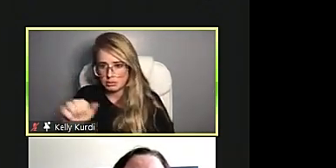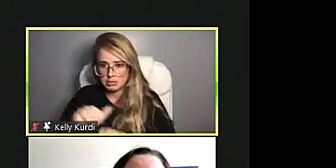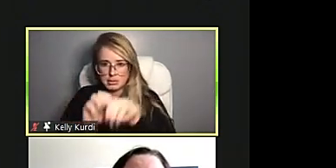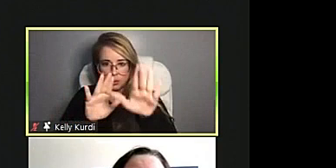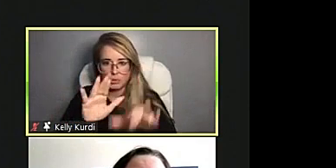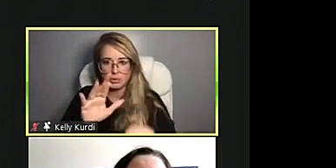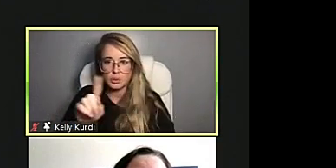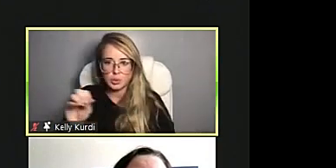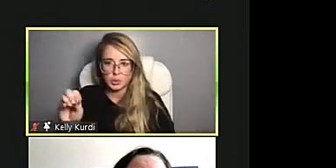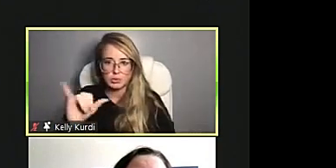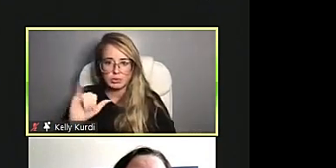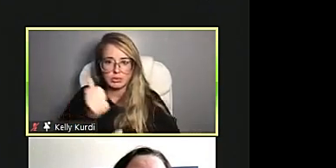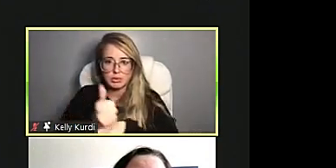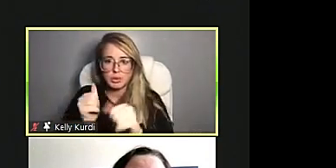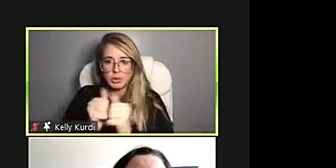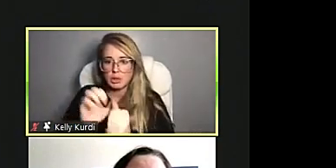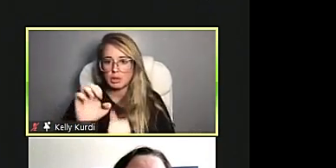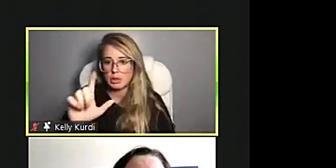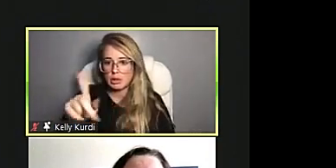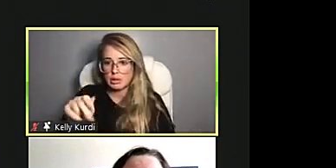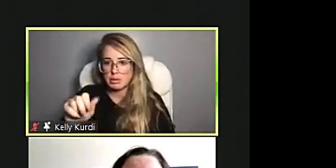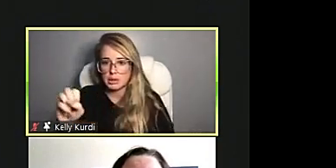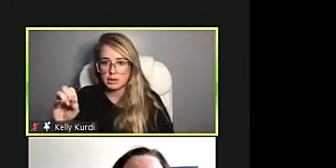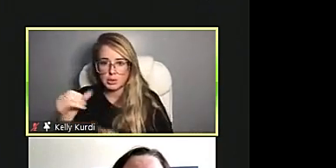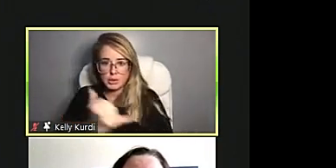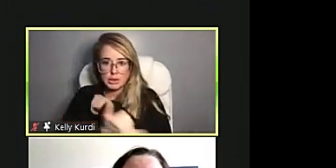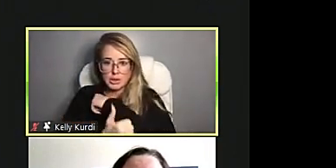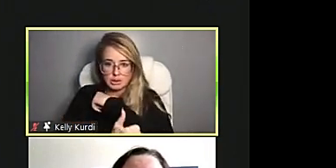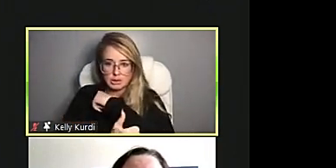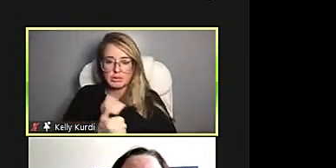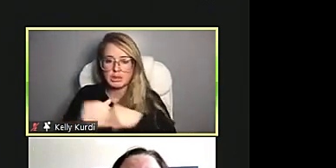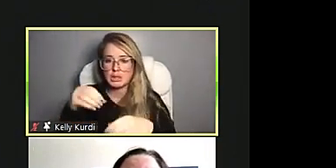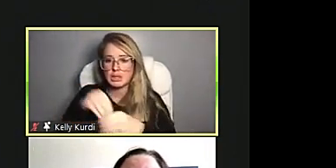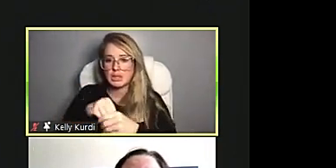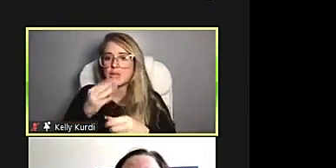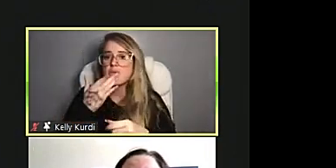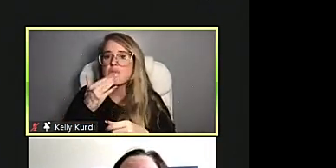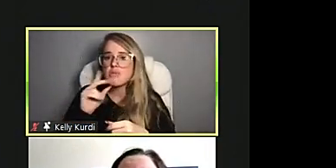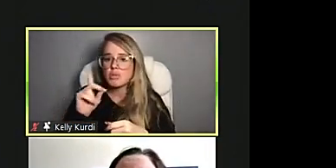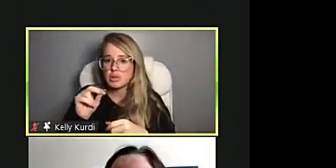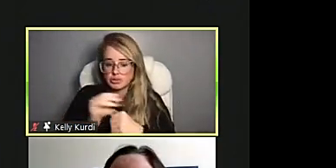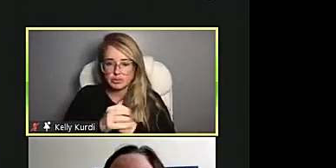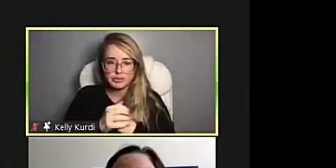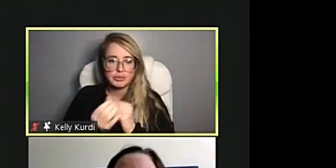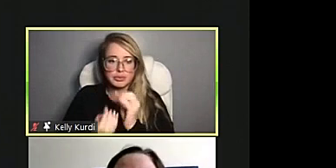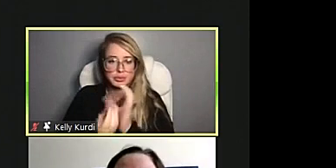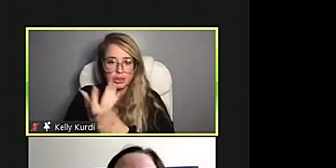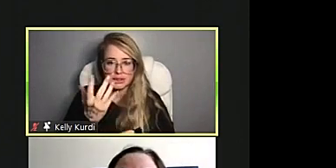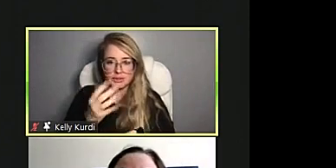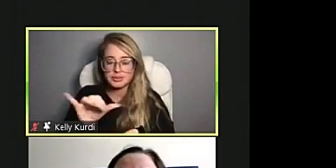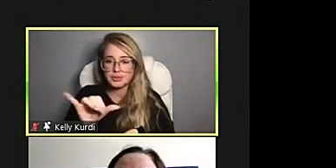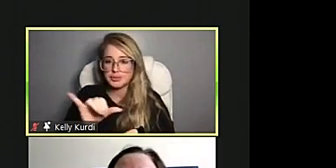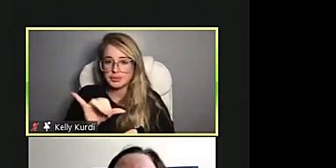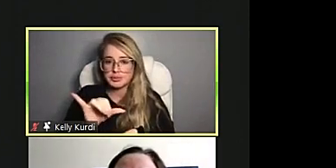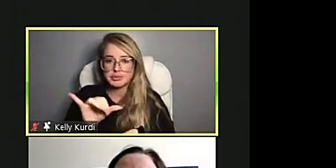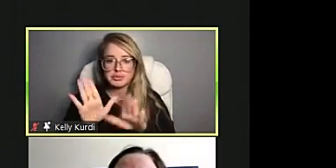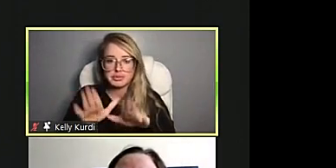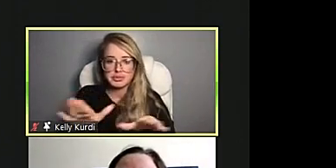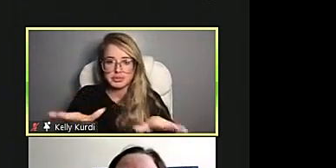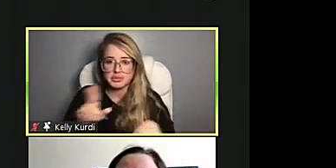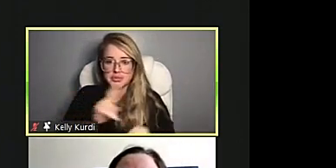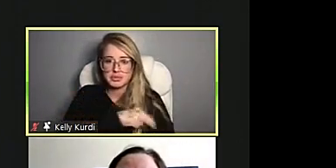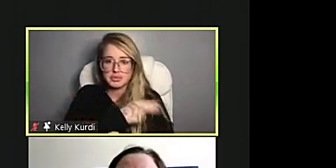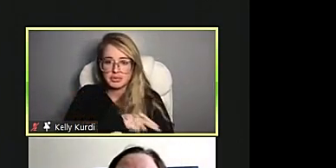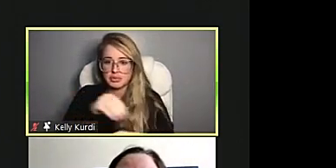November 13th with El Paso County Public Health down in Colorado Springs. WOW Children's Hospital in Lafayette, and then Girls